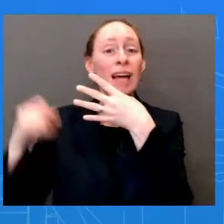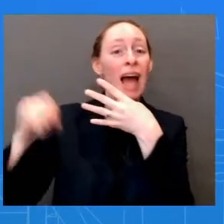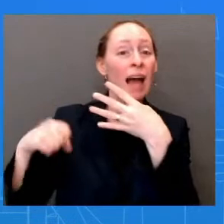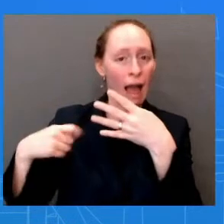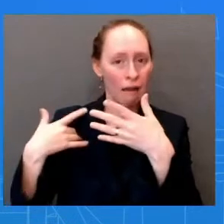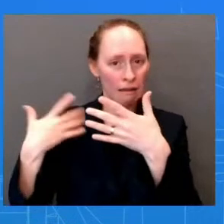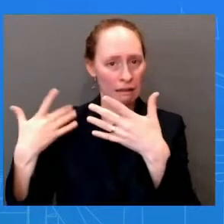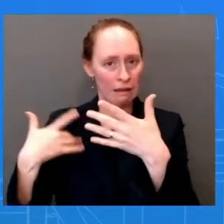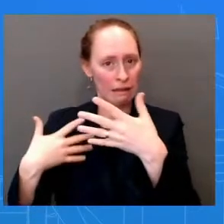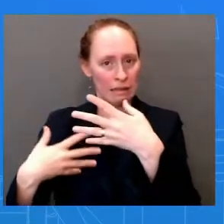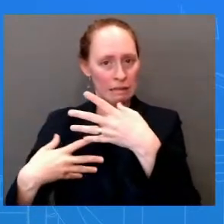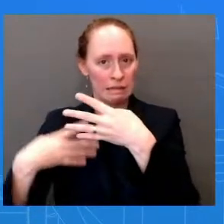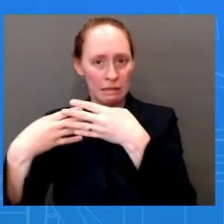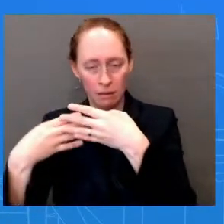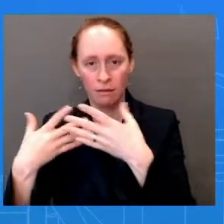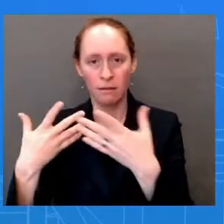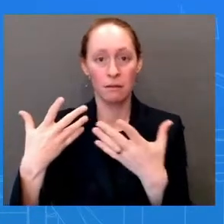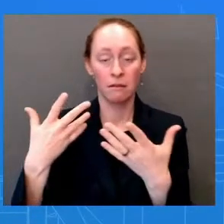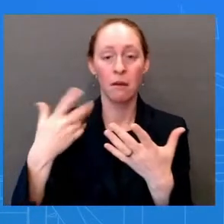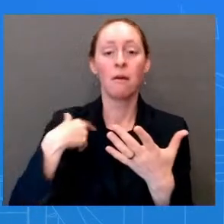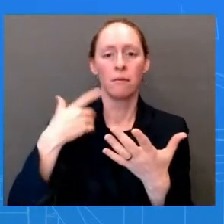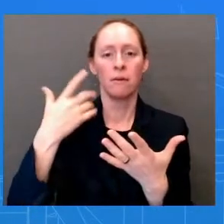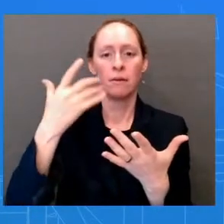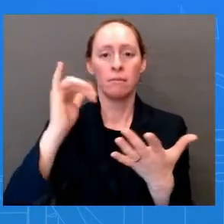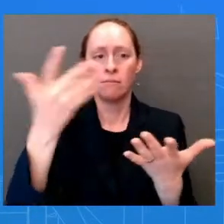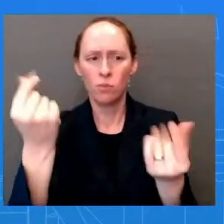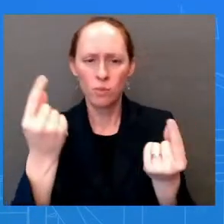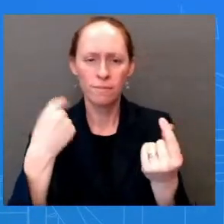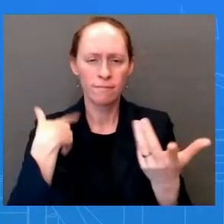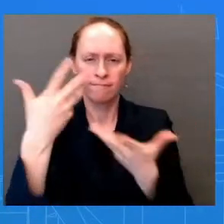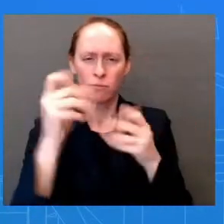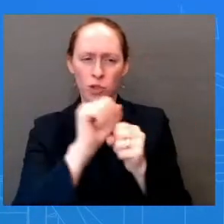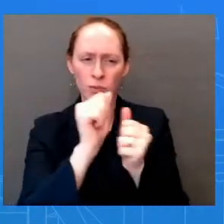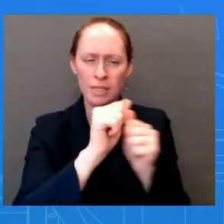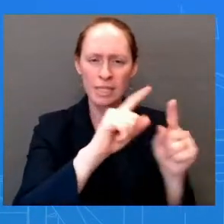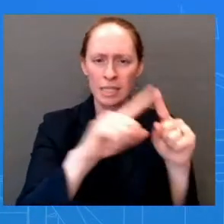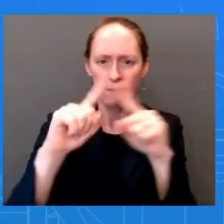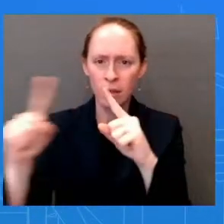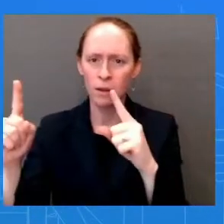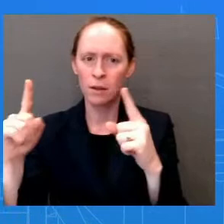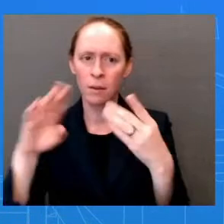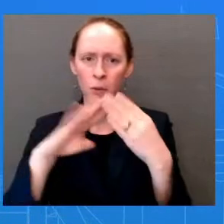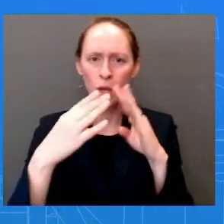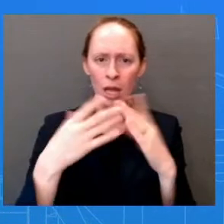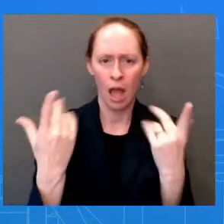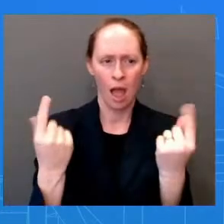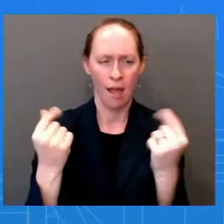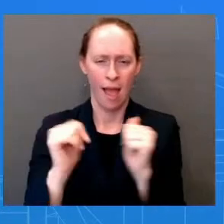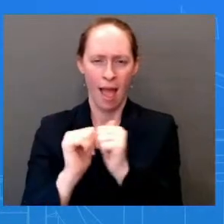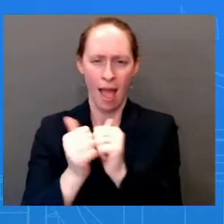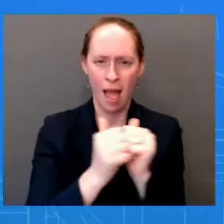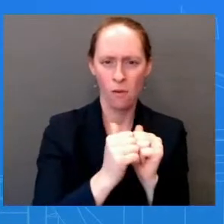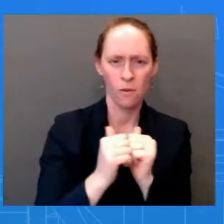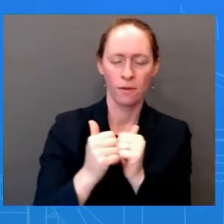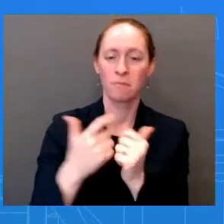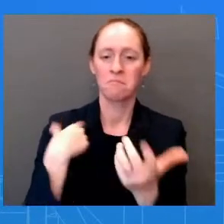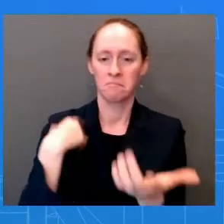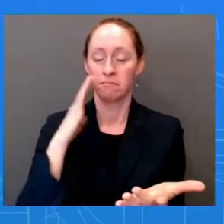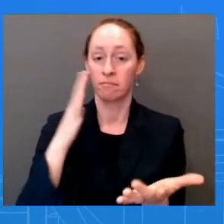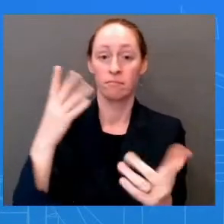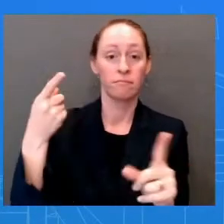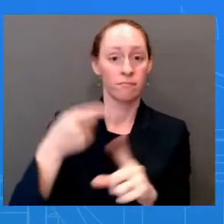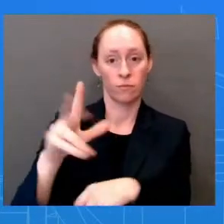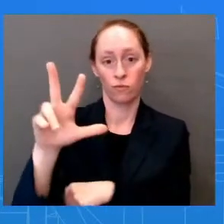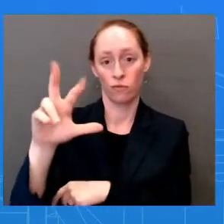community-based COVID-19 vaccine efforts. So let me lay out some of them. We're announcing $350 million in funding to help community health centers